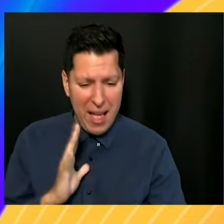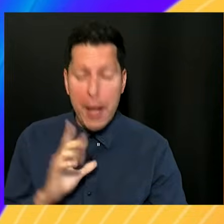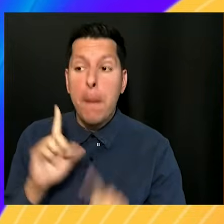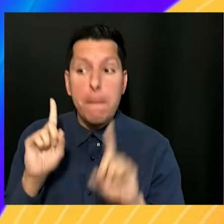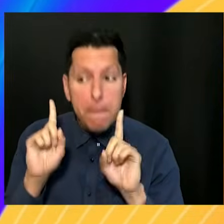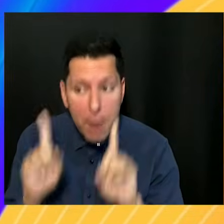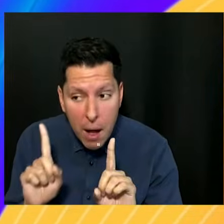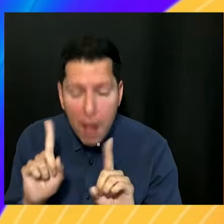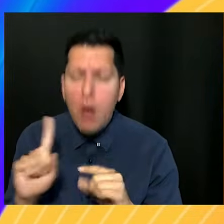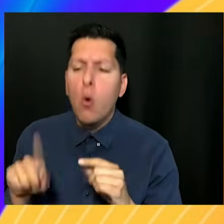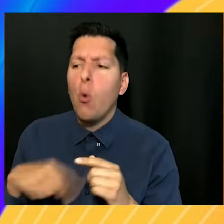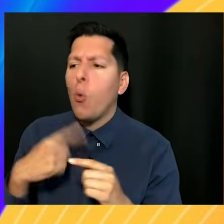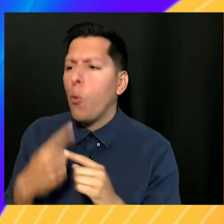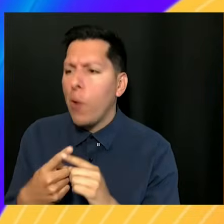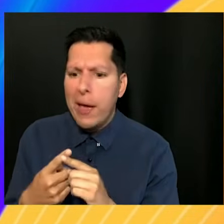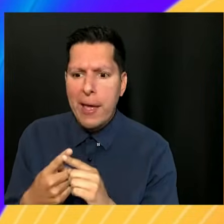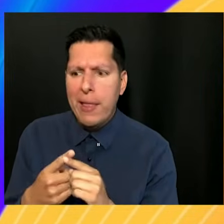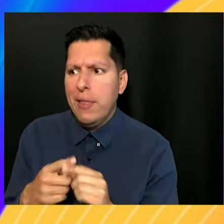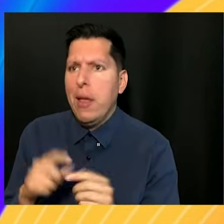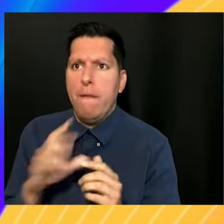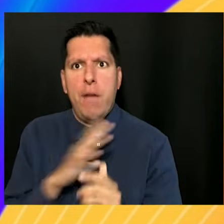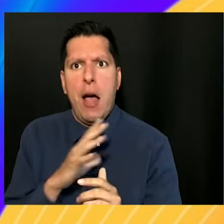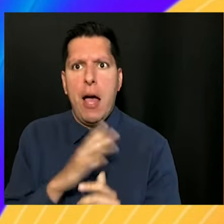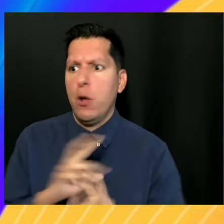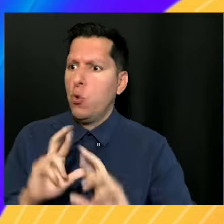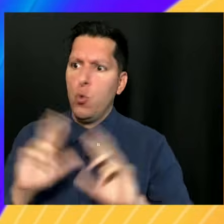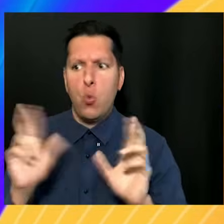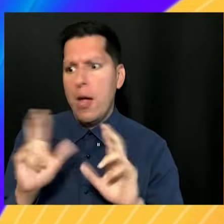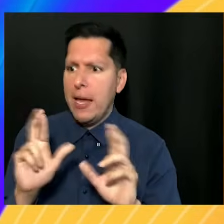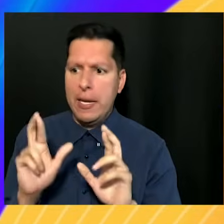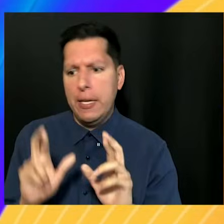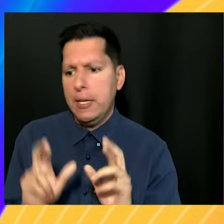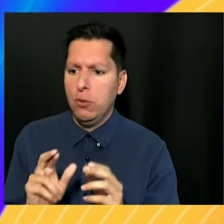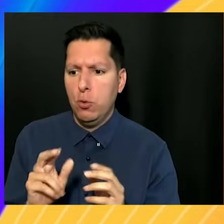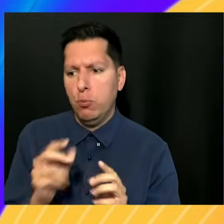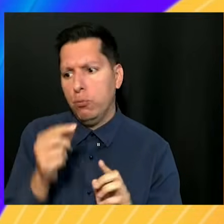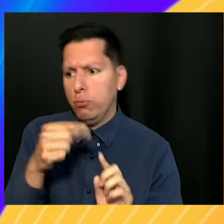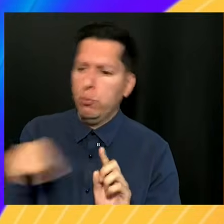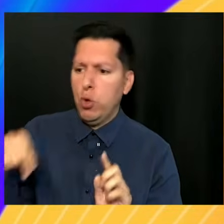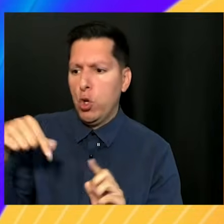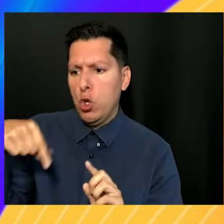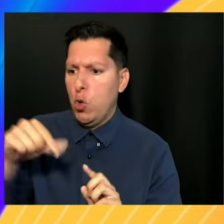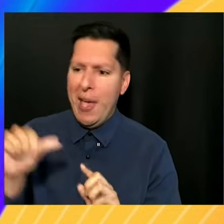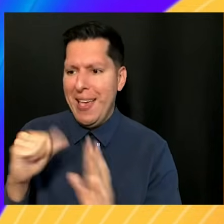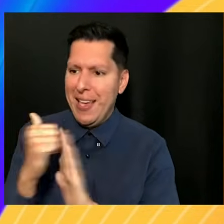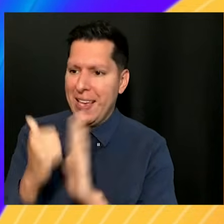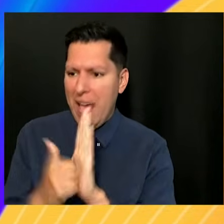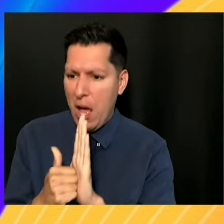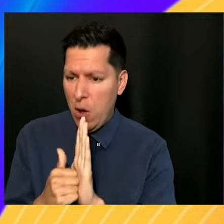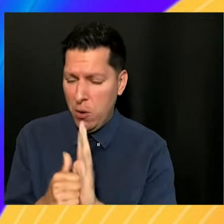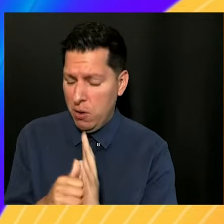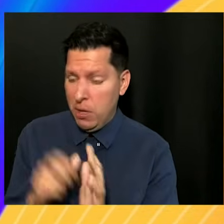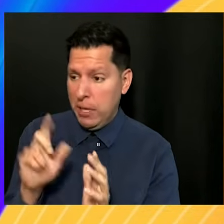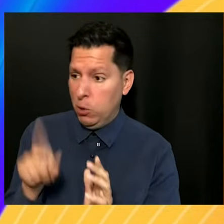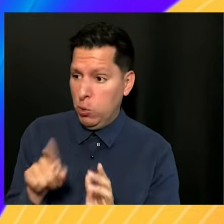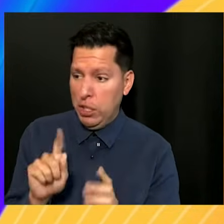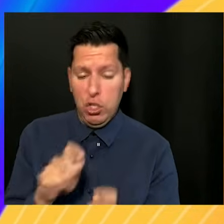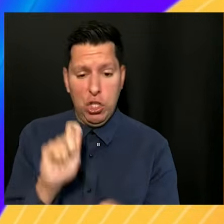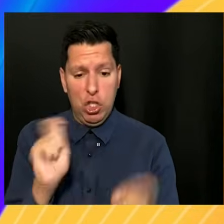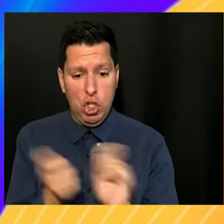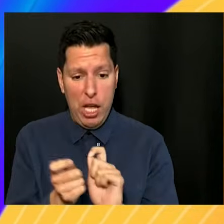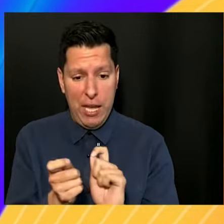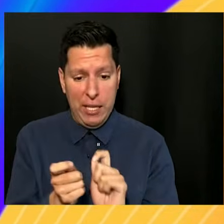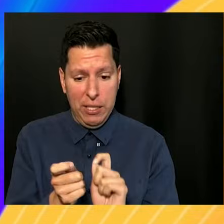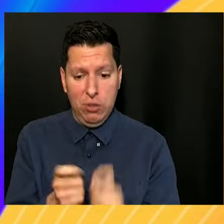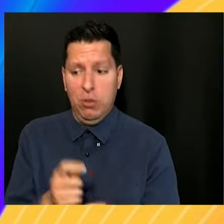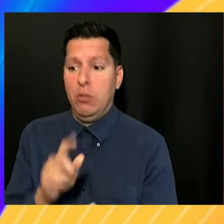environment, so maybe they say, okay, we're ready to spin up a QA account. It's really just a change to a config file. Yep. Someone commits